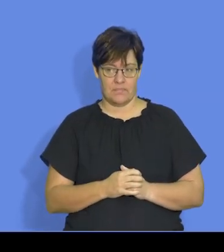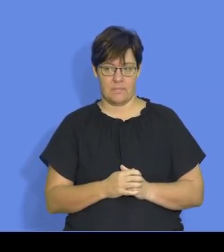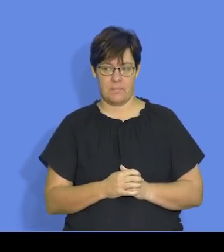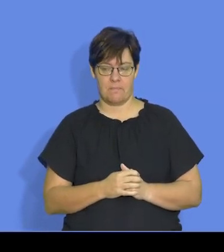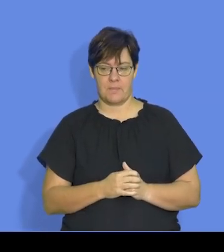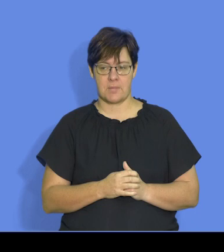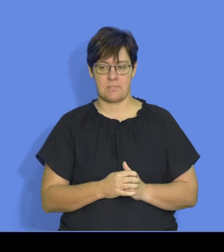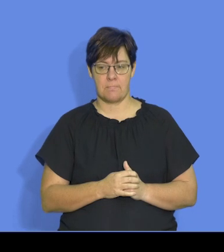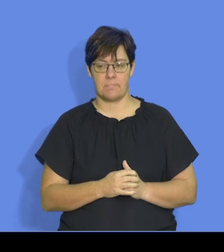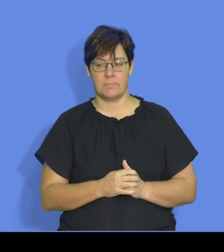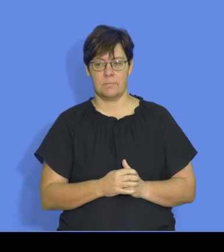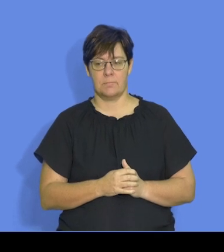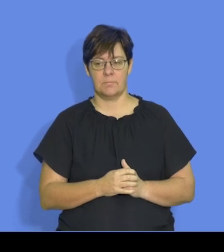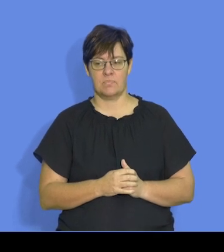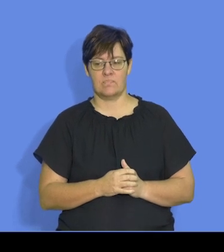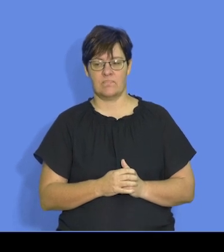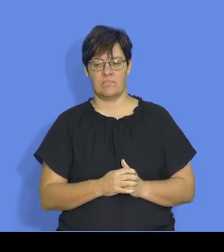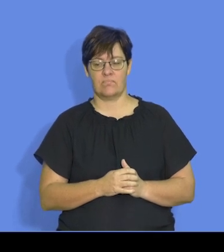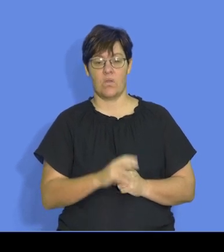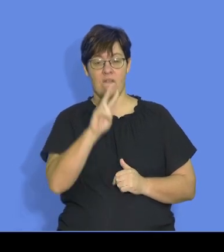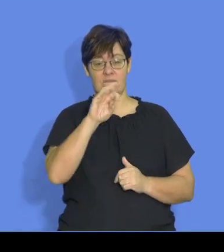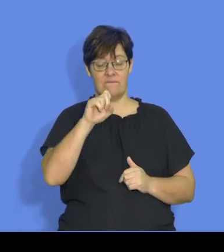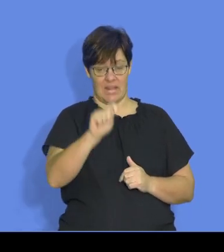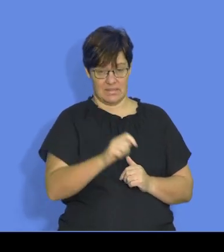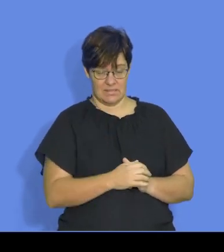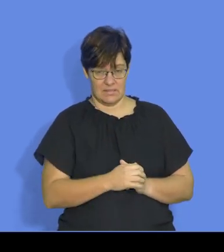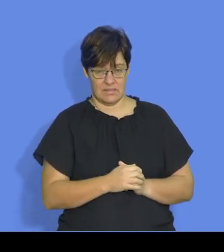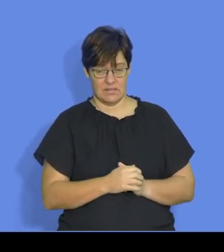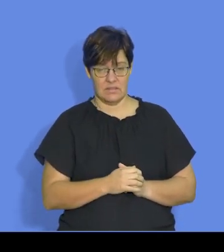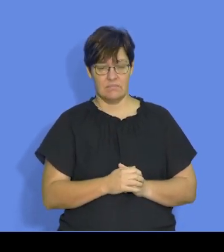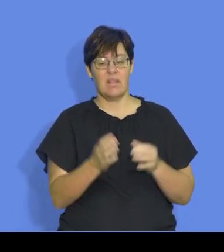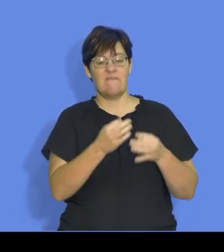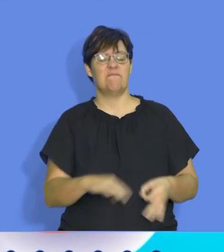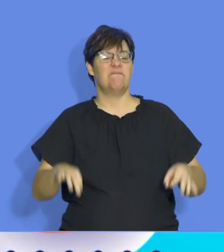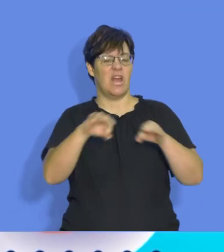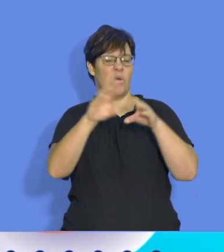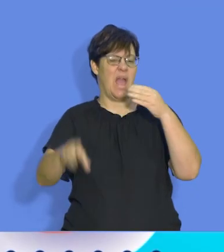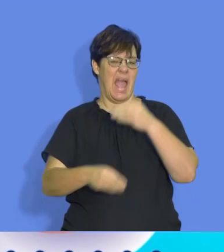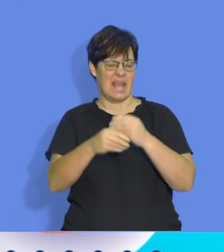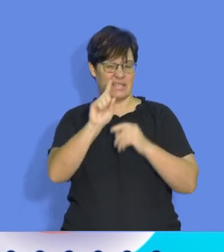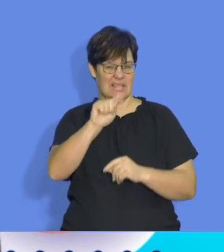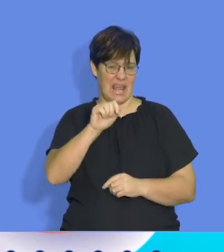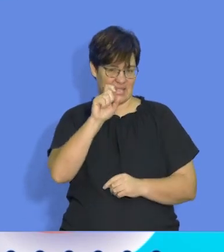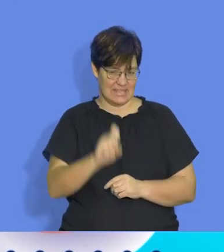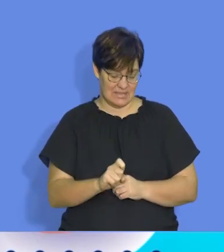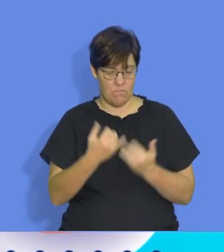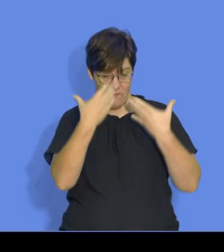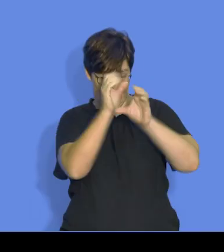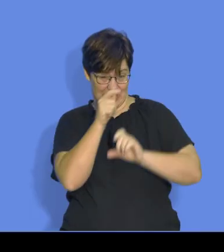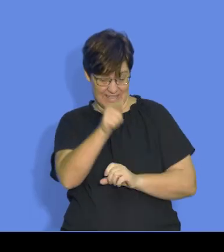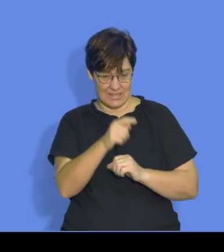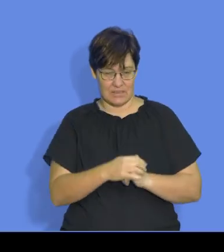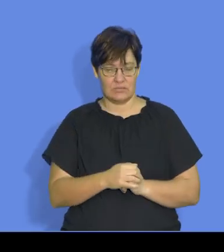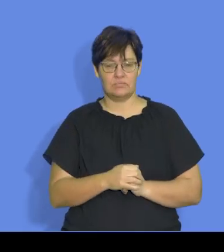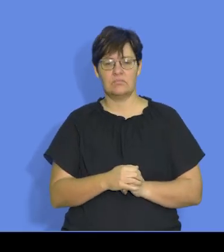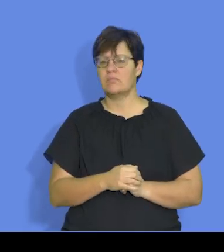Okay, now you come to VAT, which is value added tax. And obviously that's a section that we will be doing. It's paid